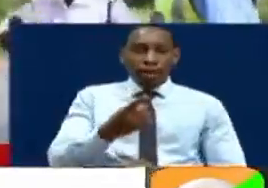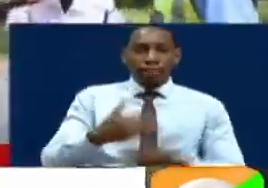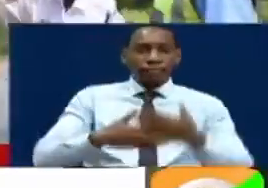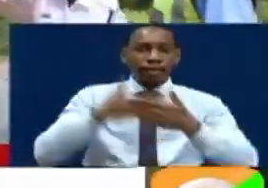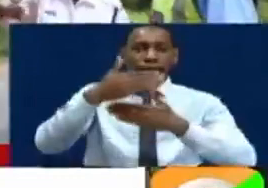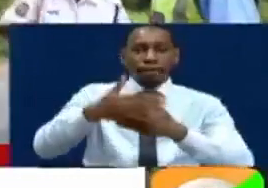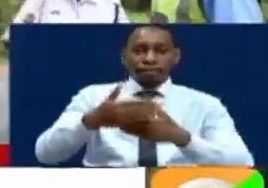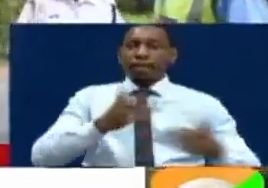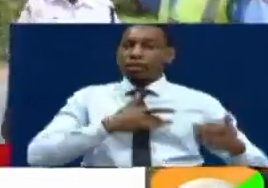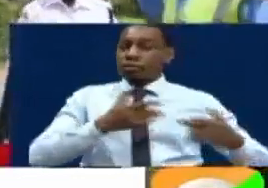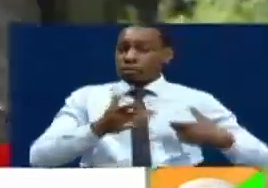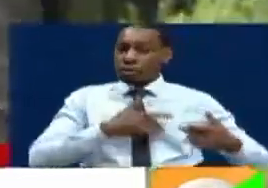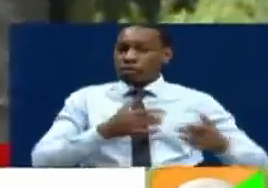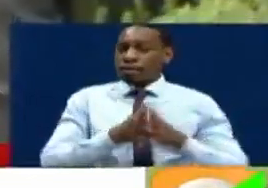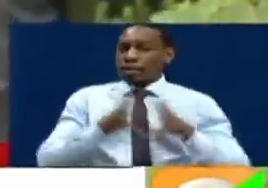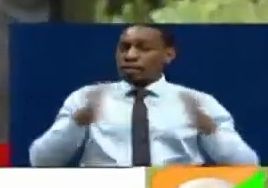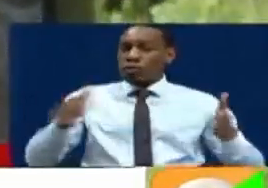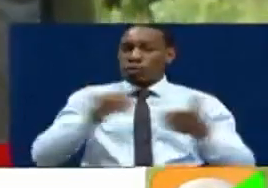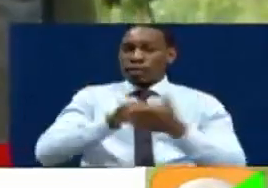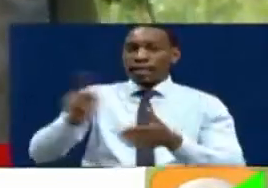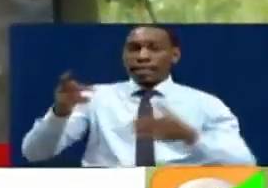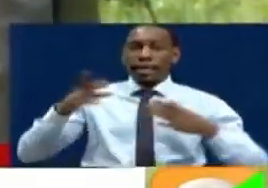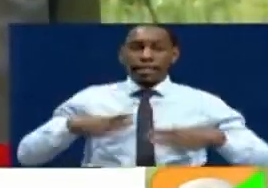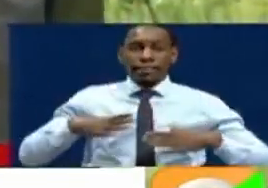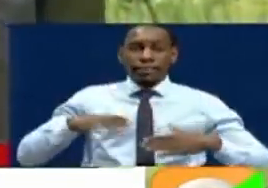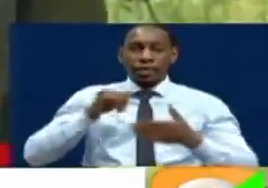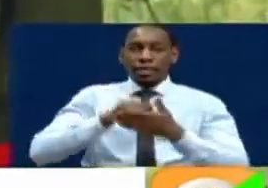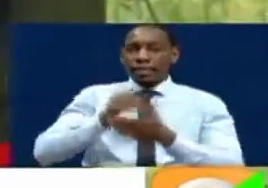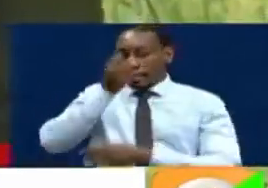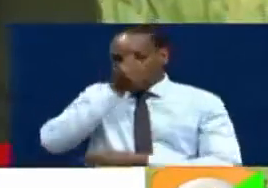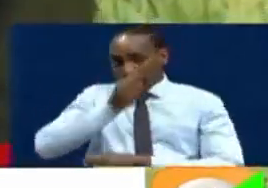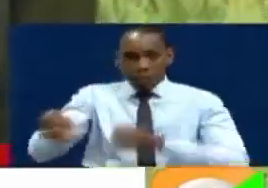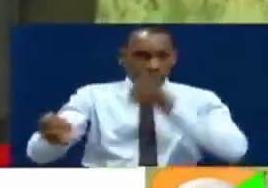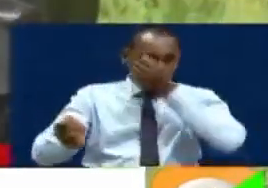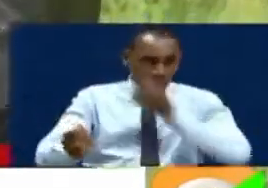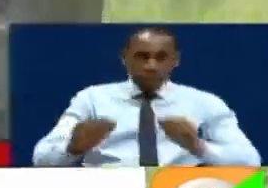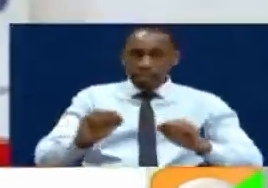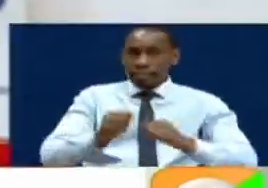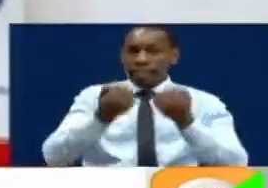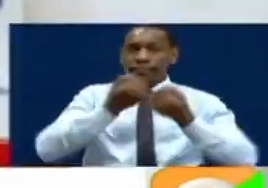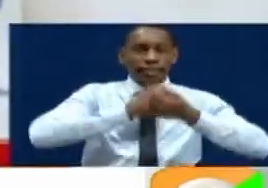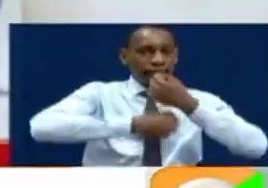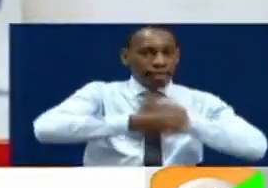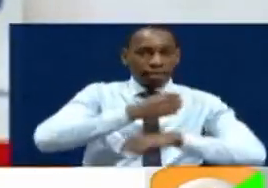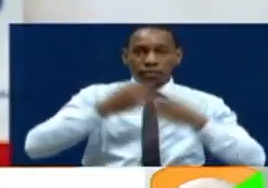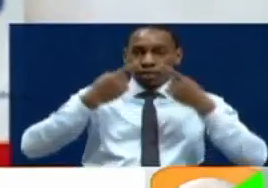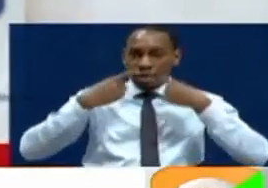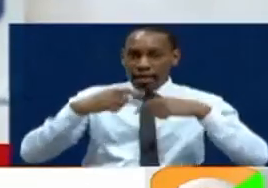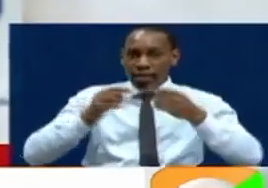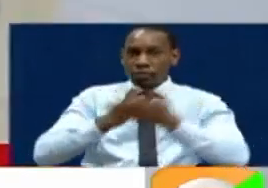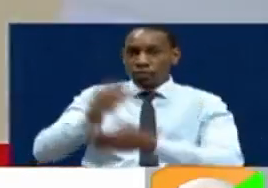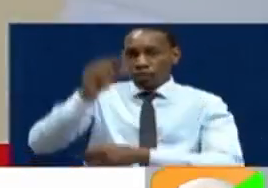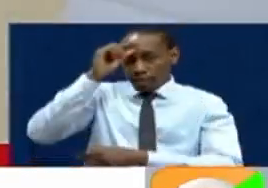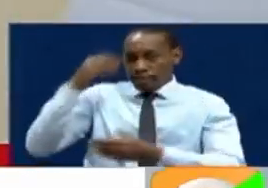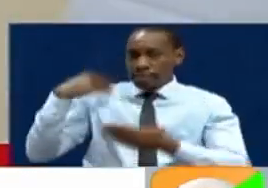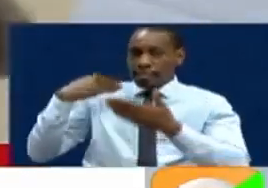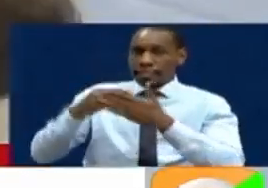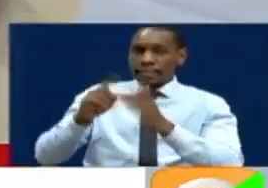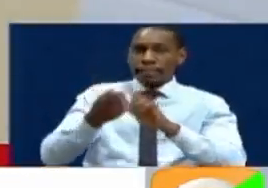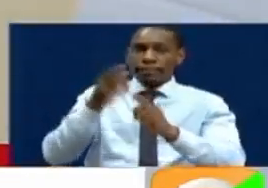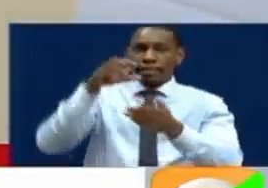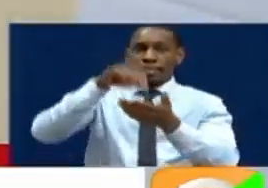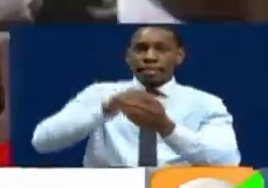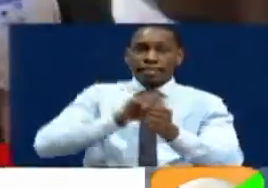the wake of growing concern that Kenyans were largely ignoring many of the safety measures announced by the government since the first case